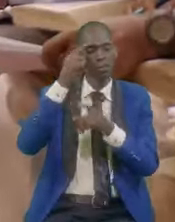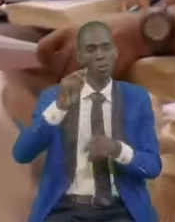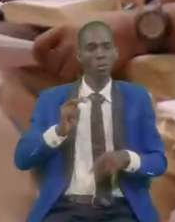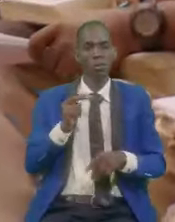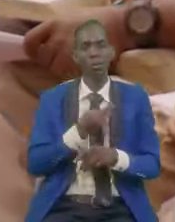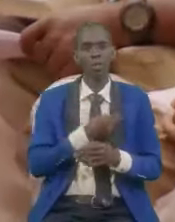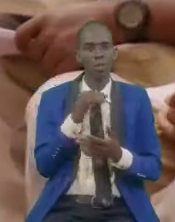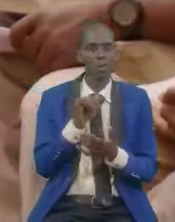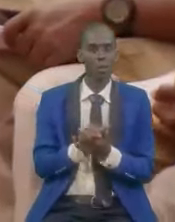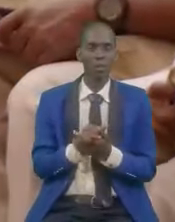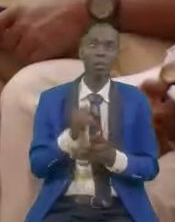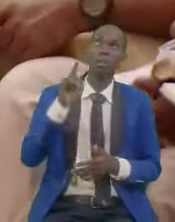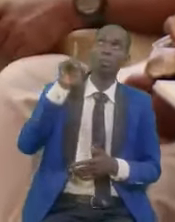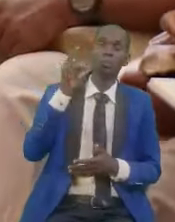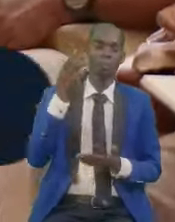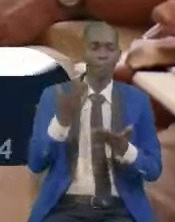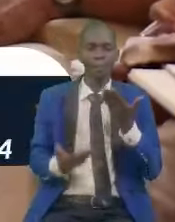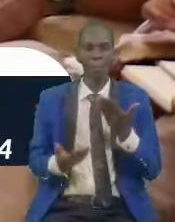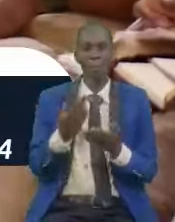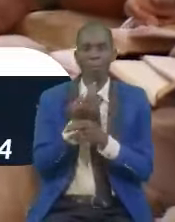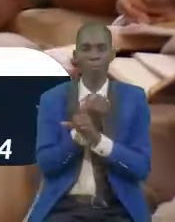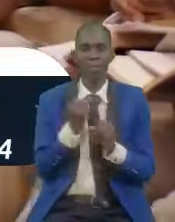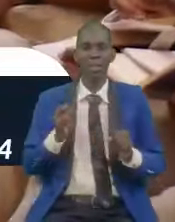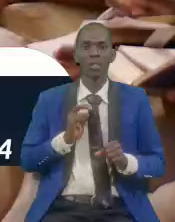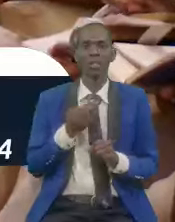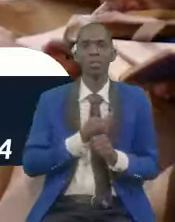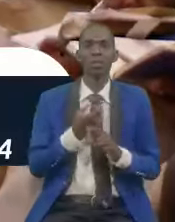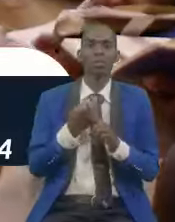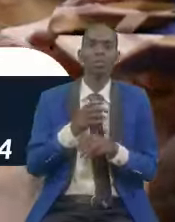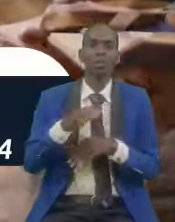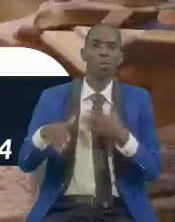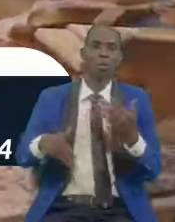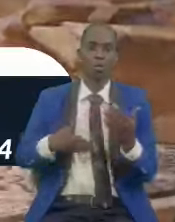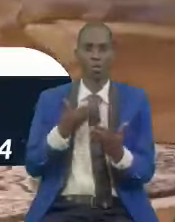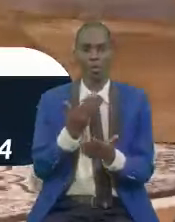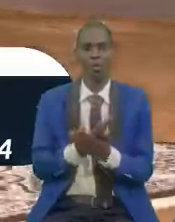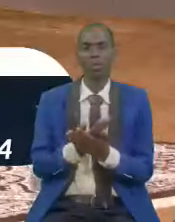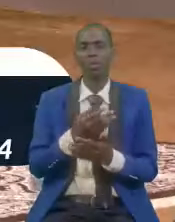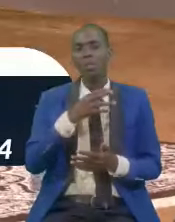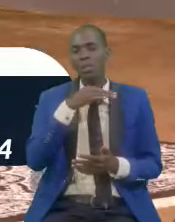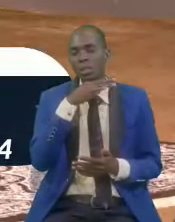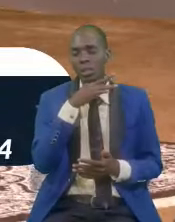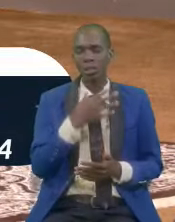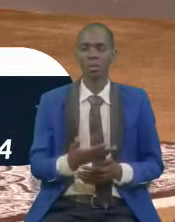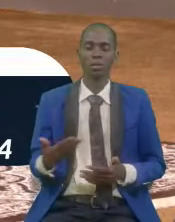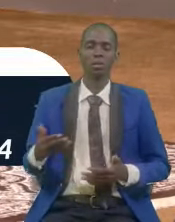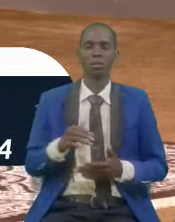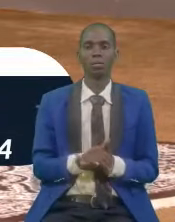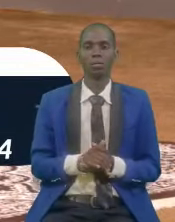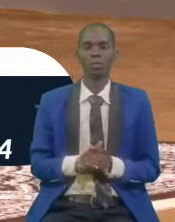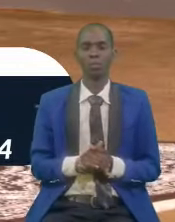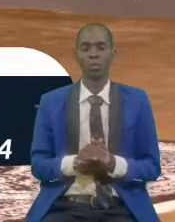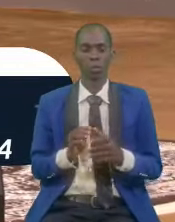that he might redeem us from all iniquity. The